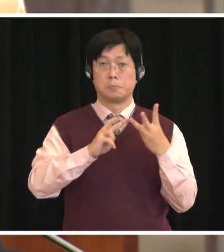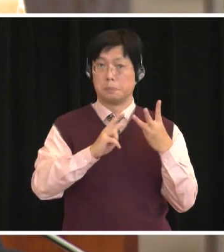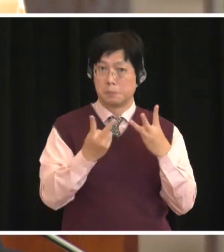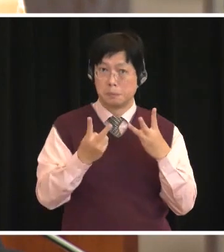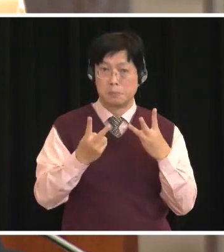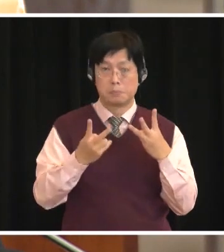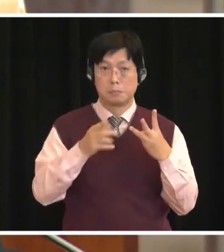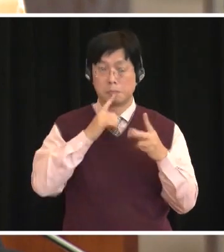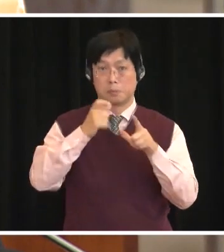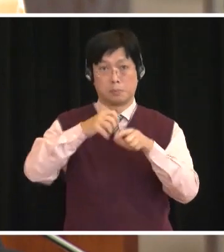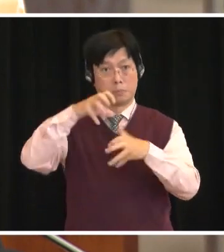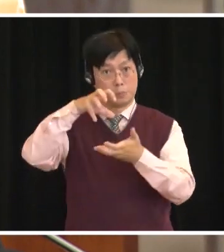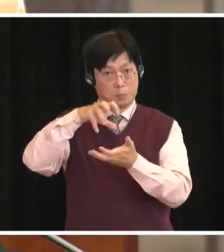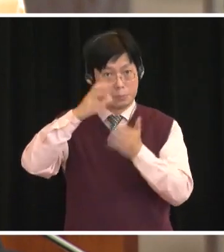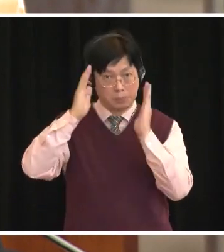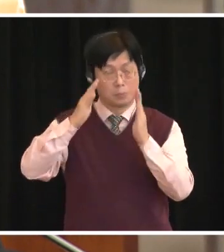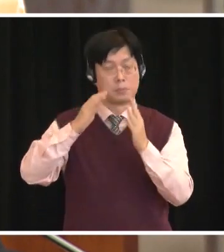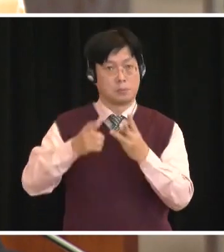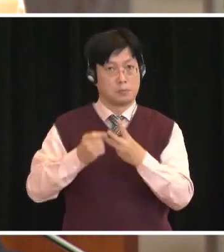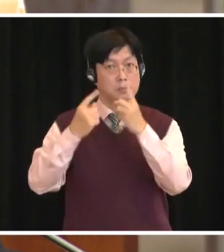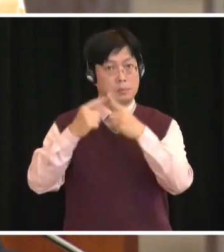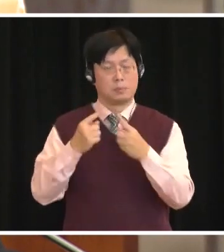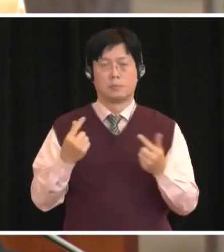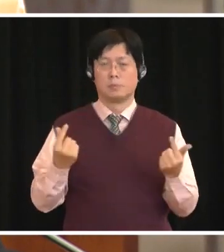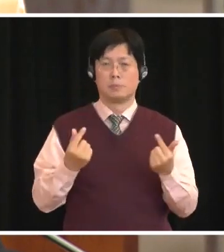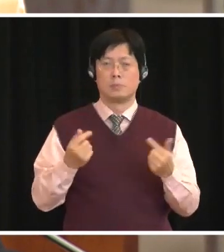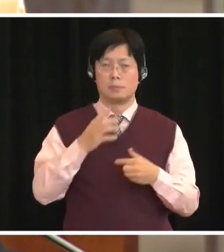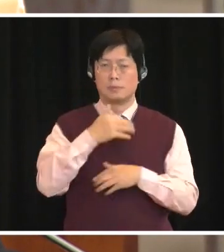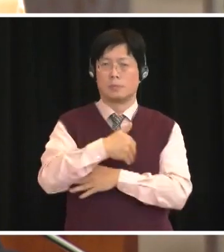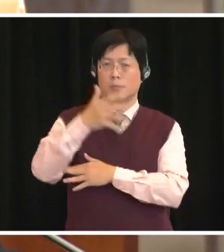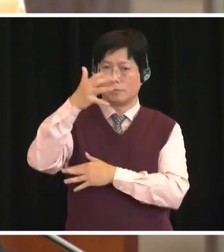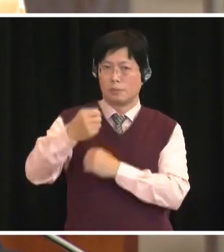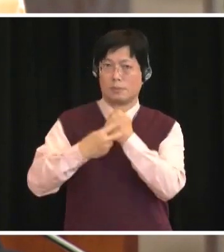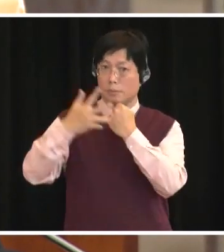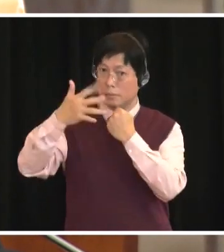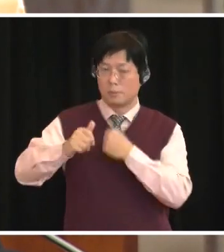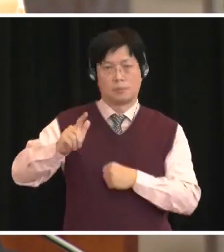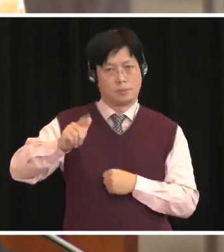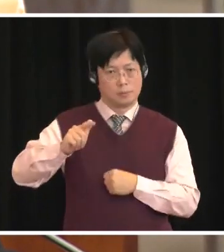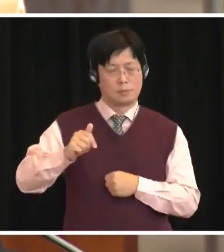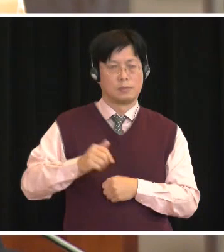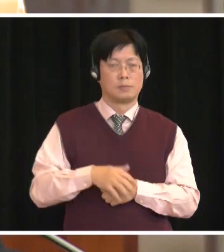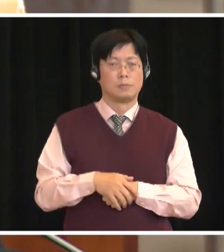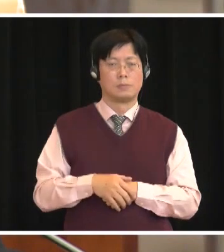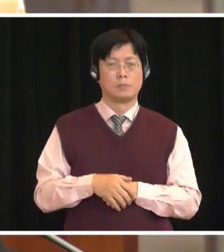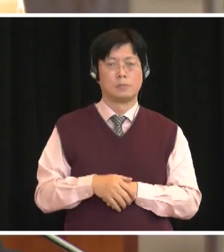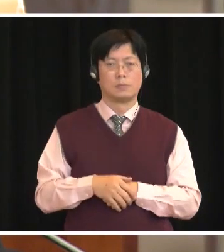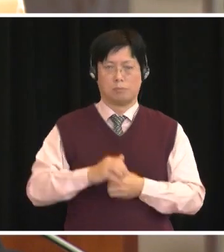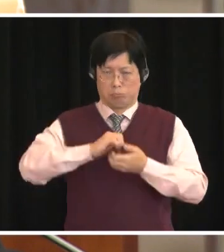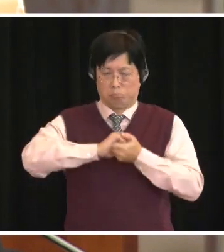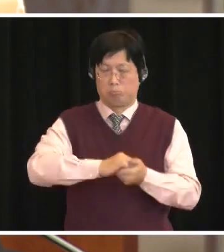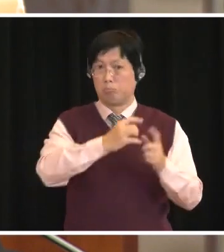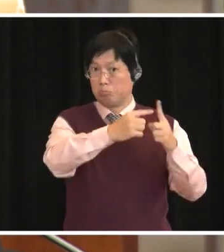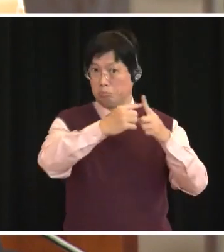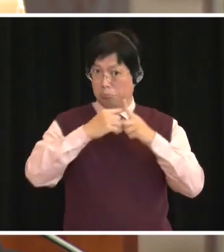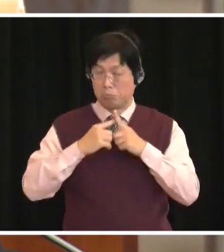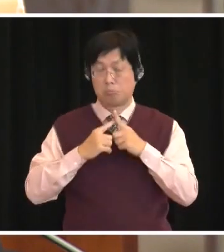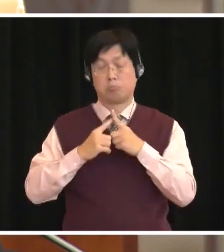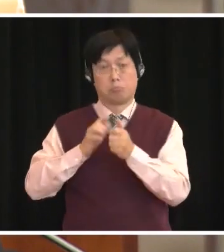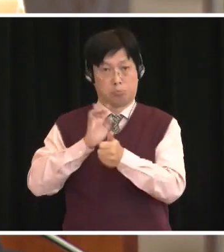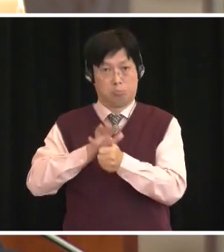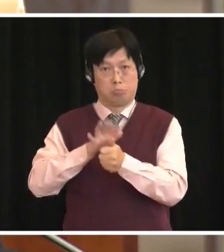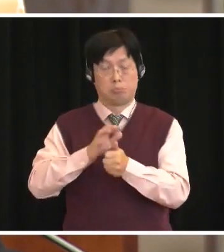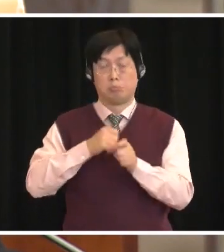or legal guardians or any impartial third party, maybe the neighborhood chief,